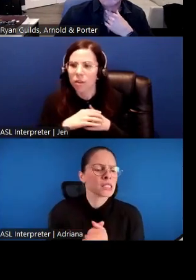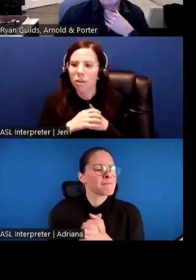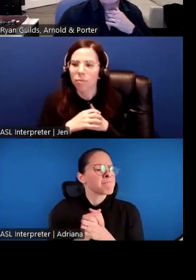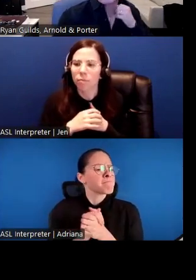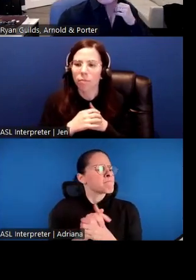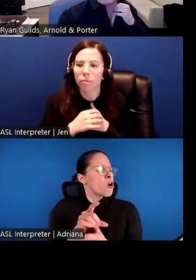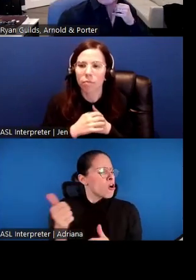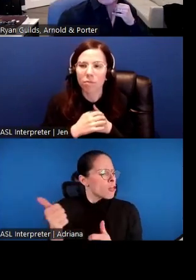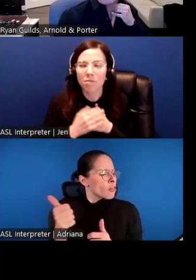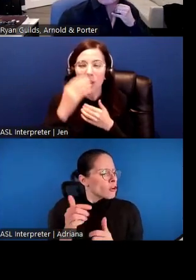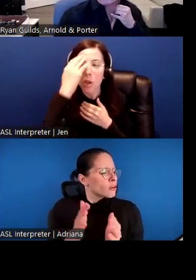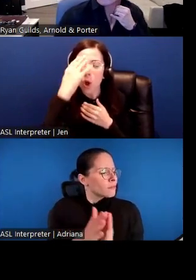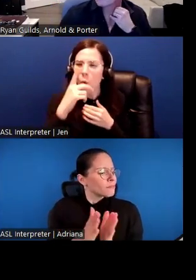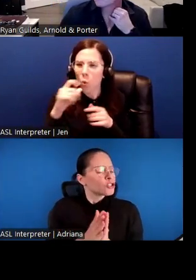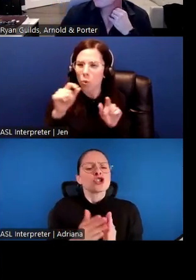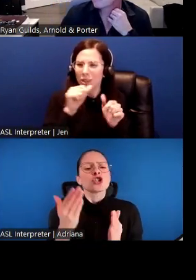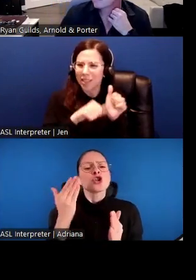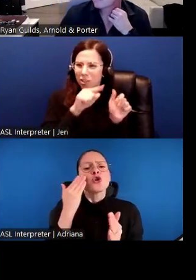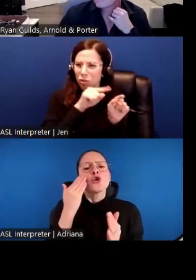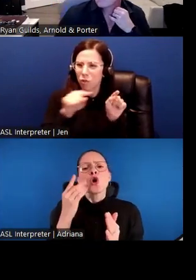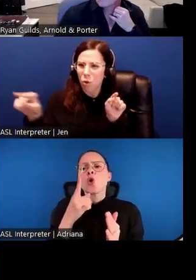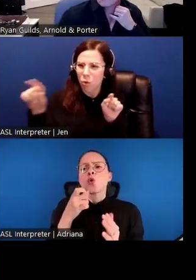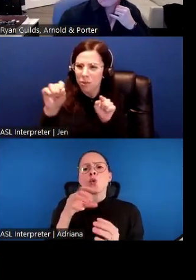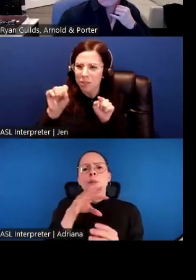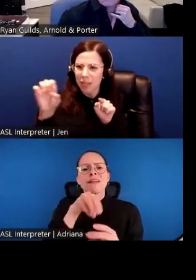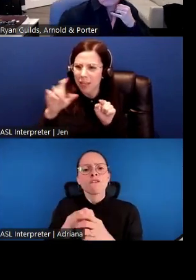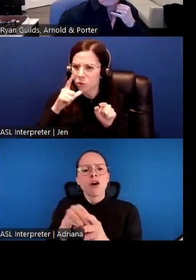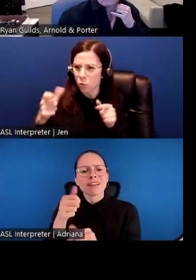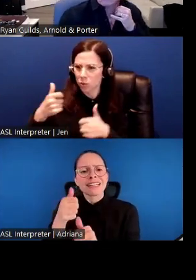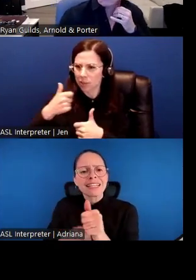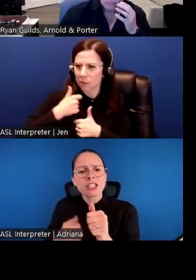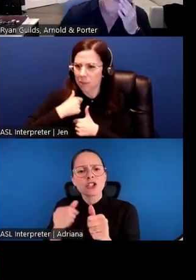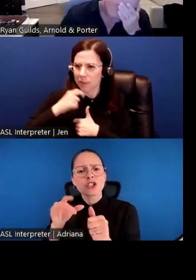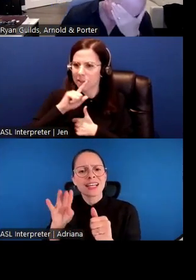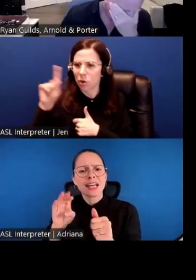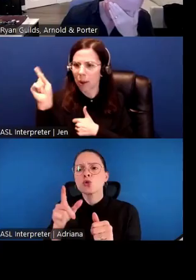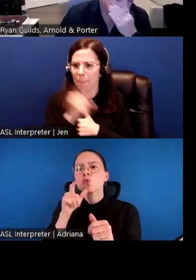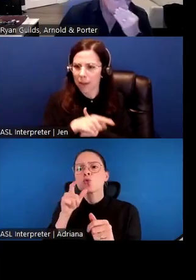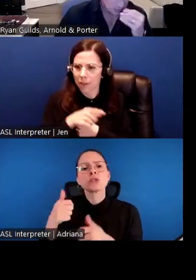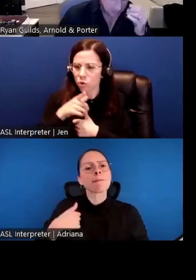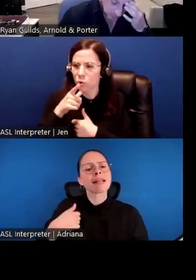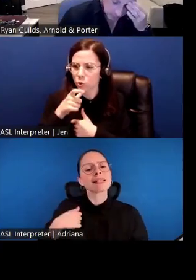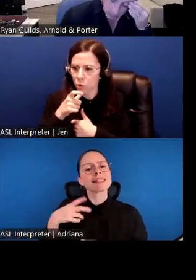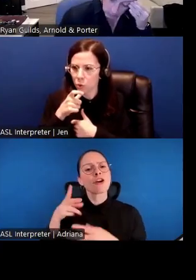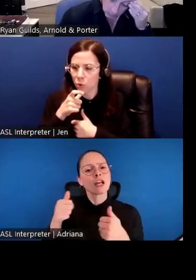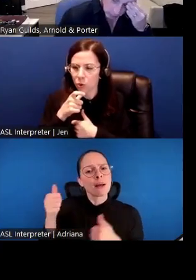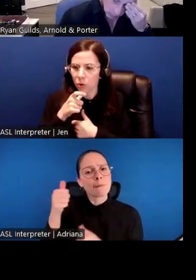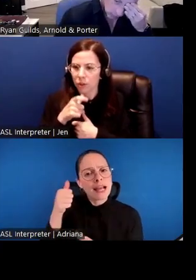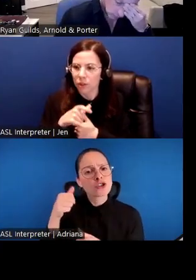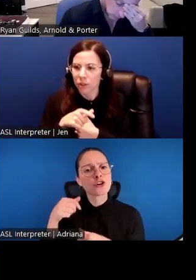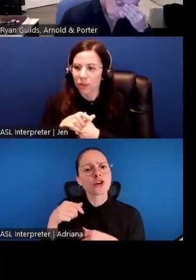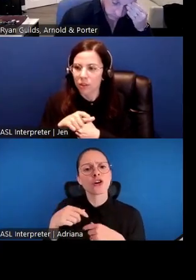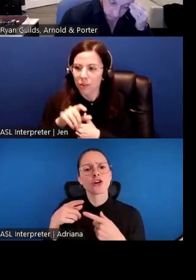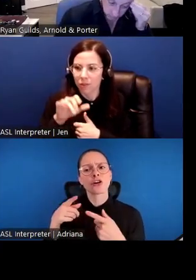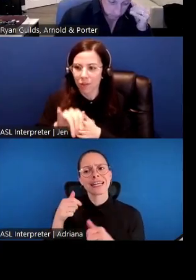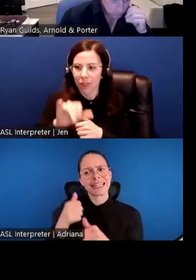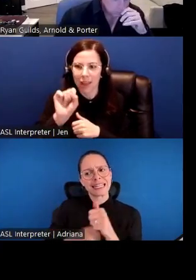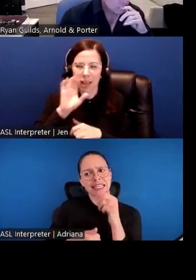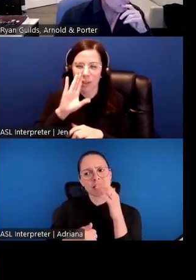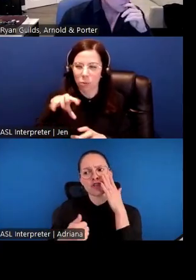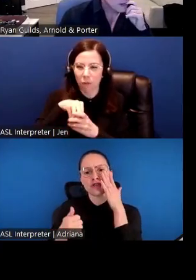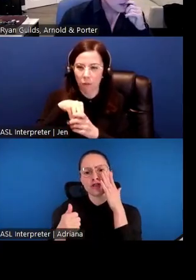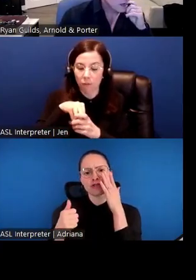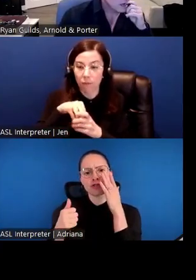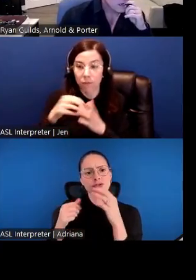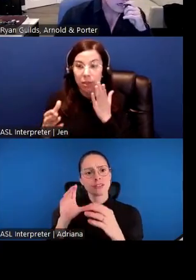in each case, who is the military commander in the case in which you're going to be involved with, because you may